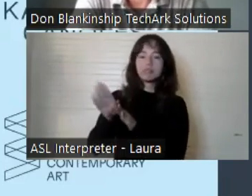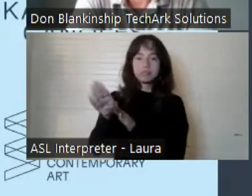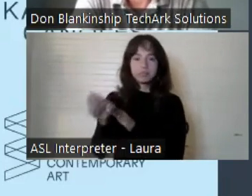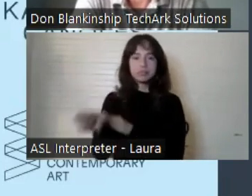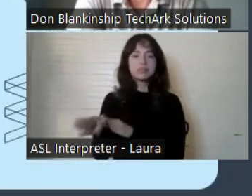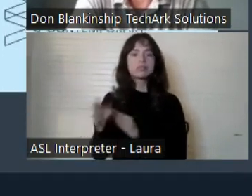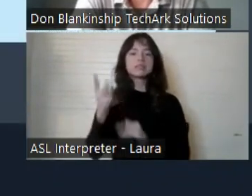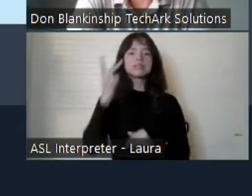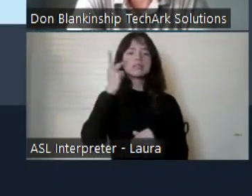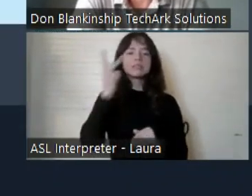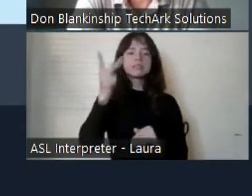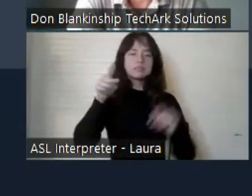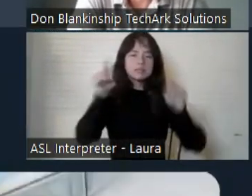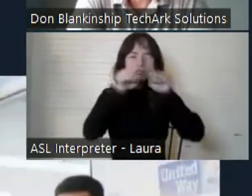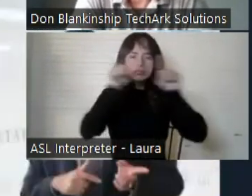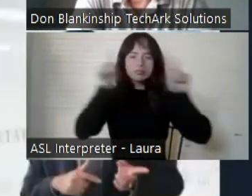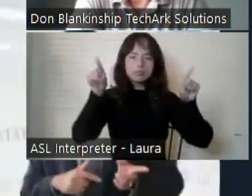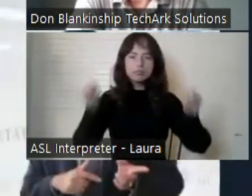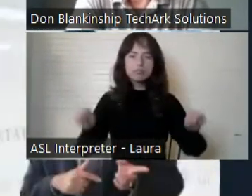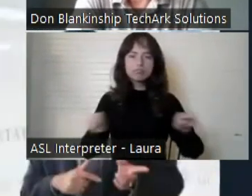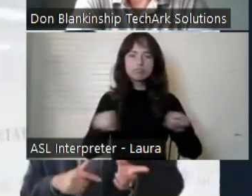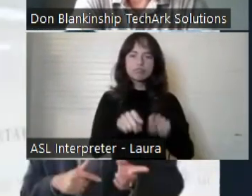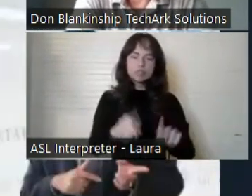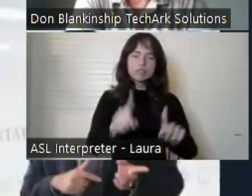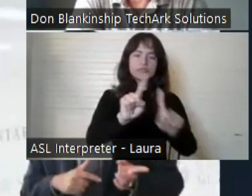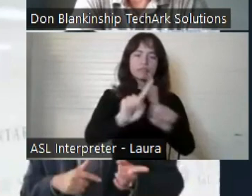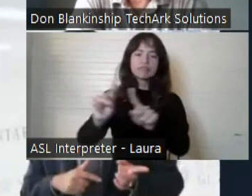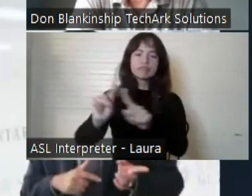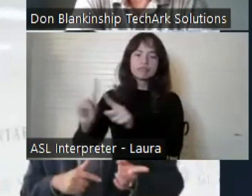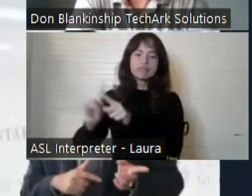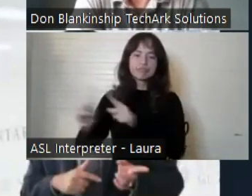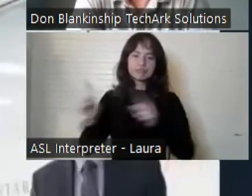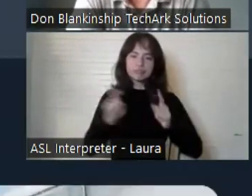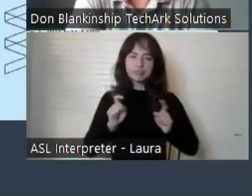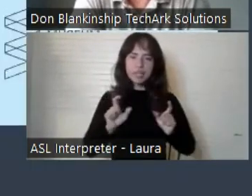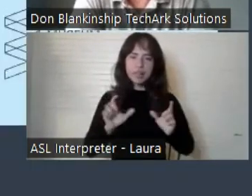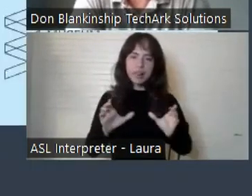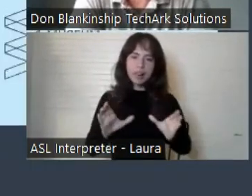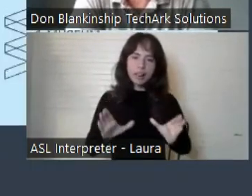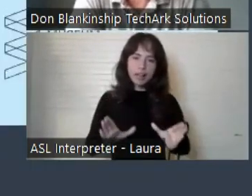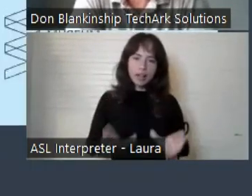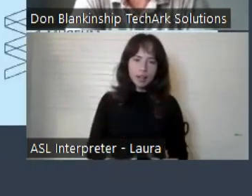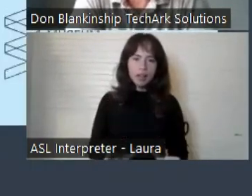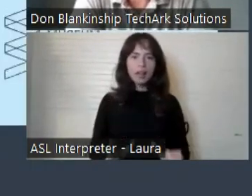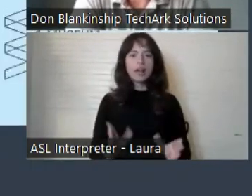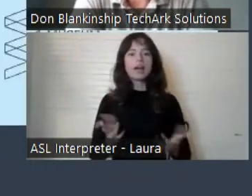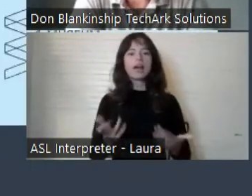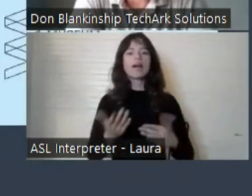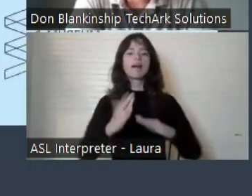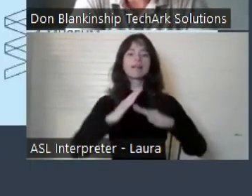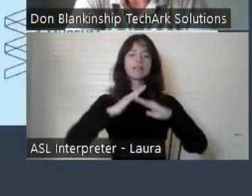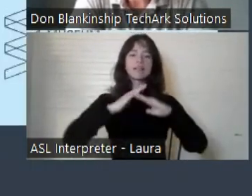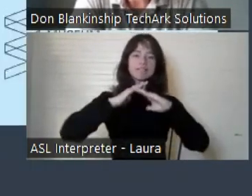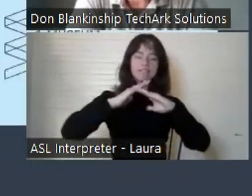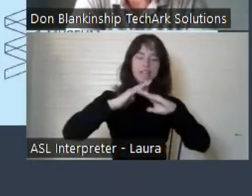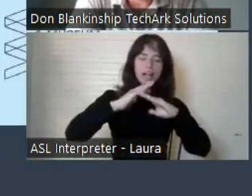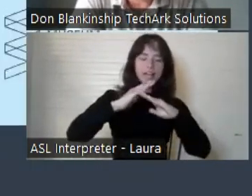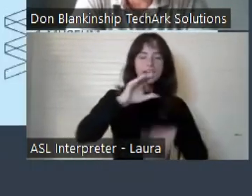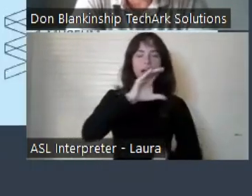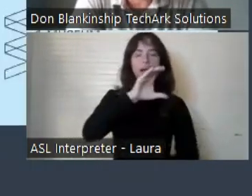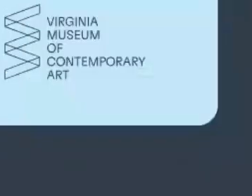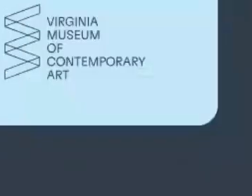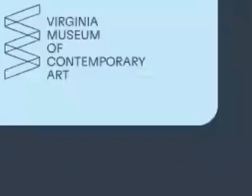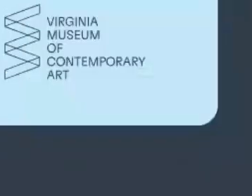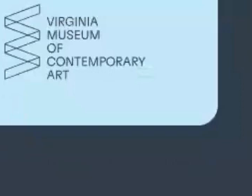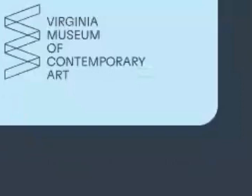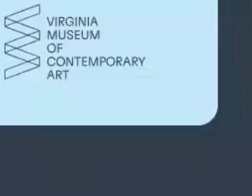quick snapshot of some of the clients we serve, from defense, Fortune 100 defense companies, small mom